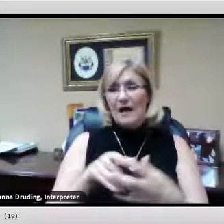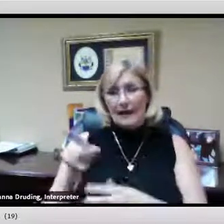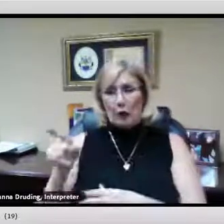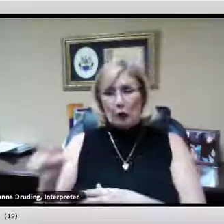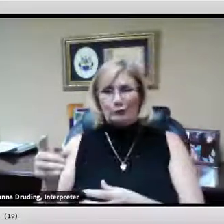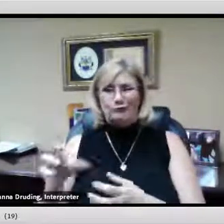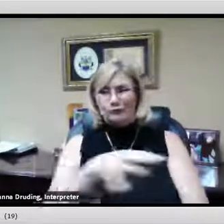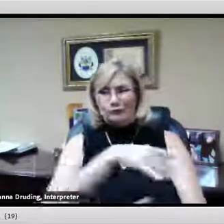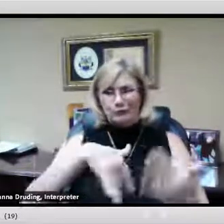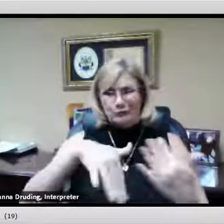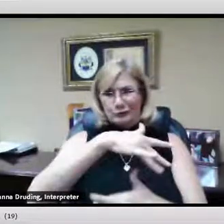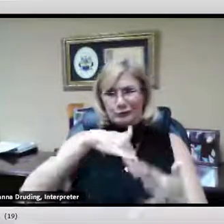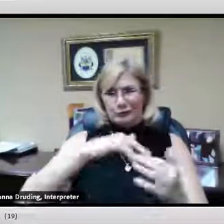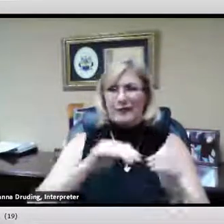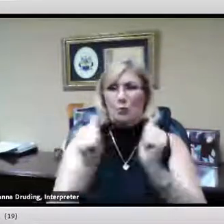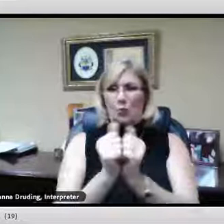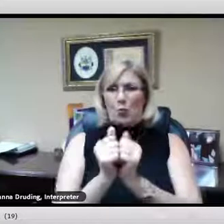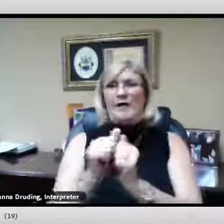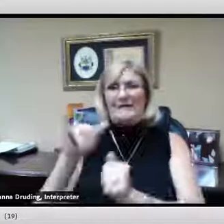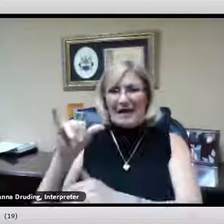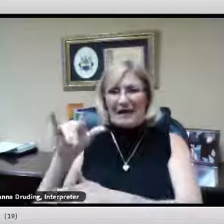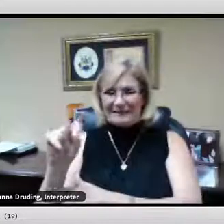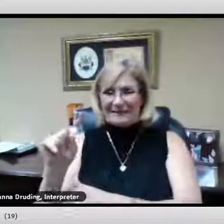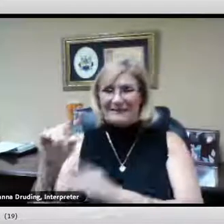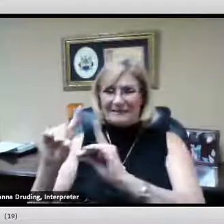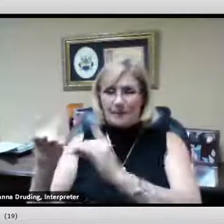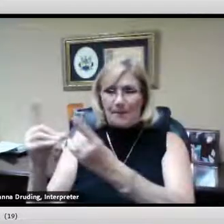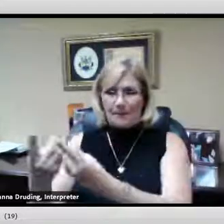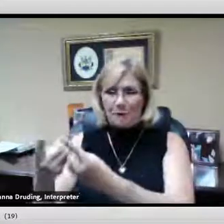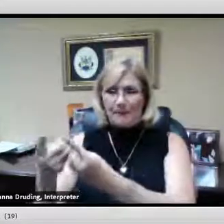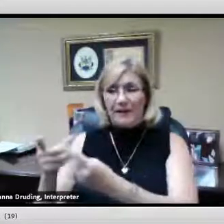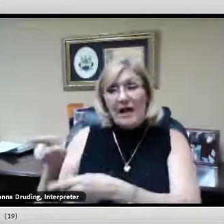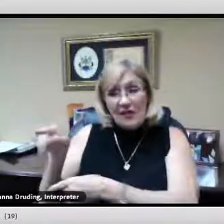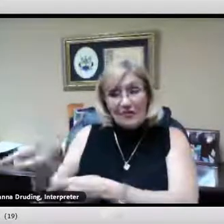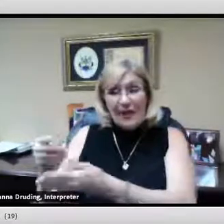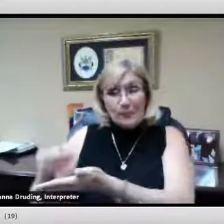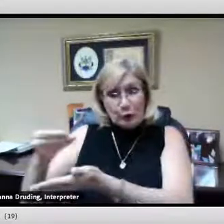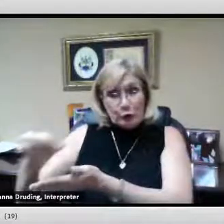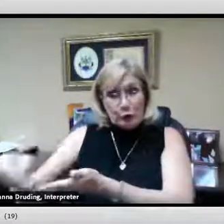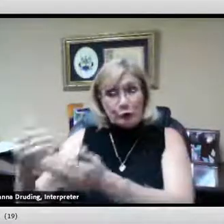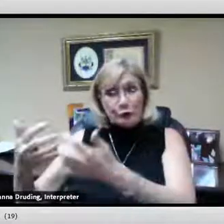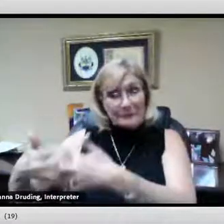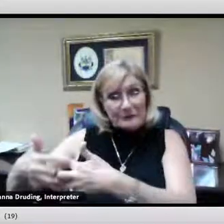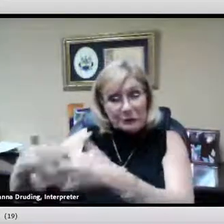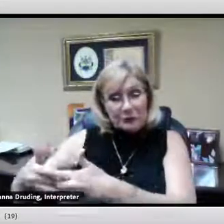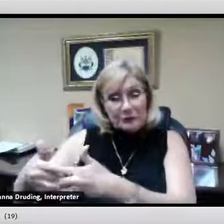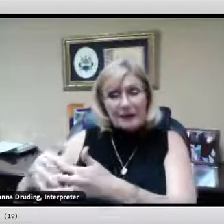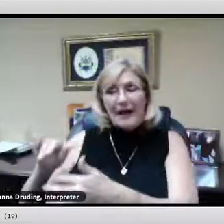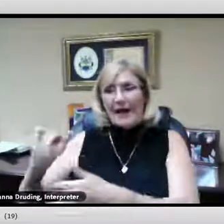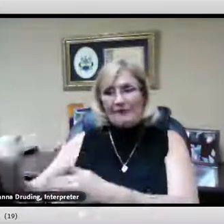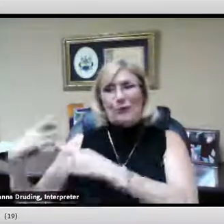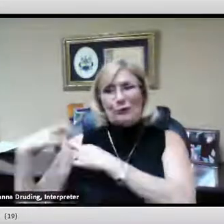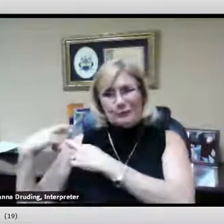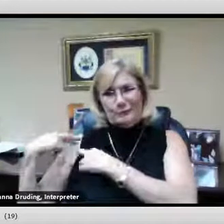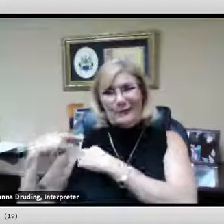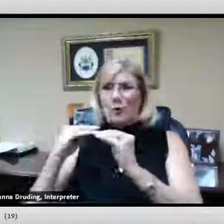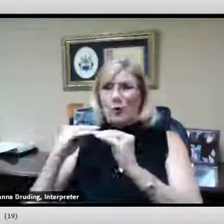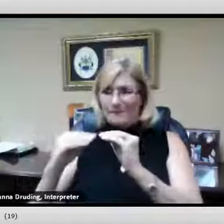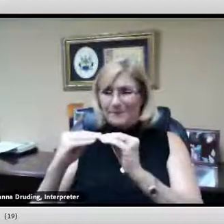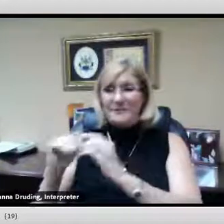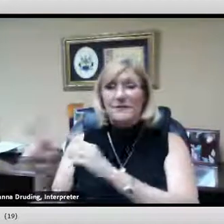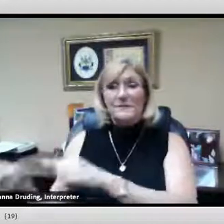of interaction with the IT department. The IT department purchases those machines and is responsible for the maintenance of them, but